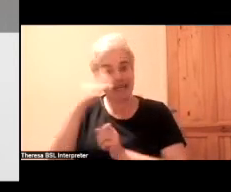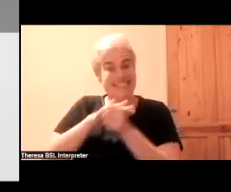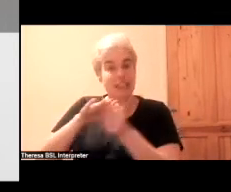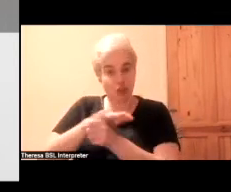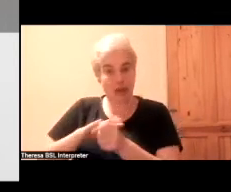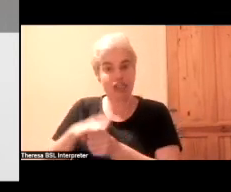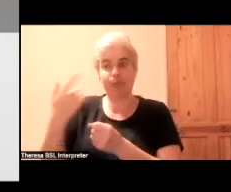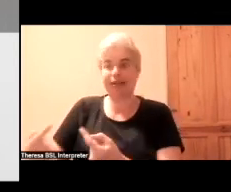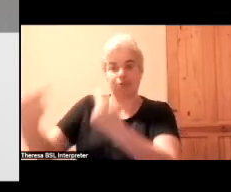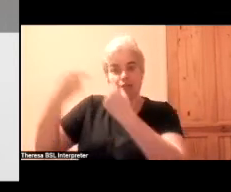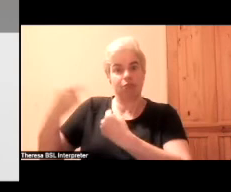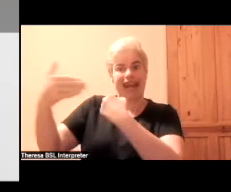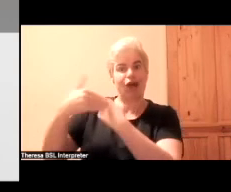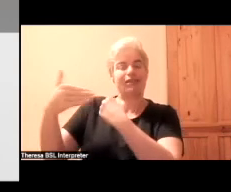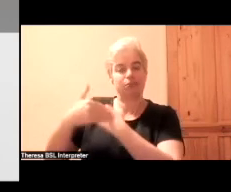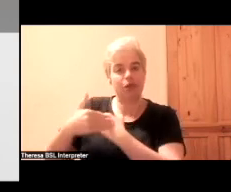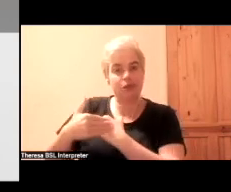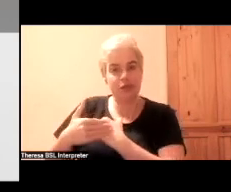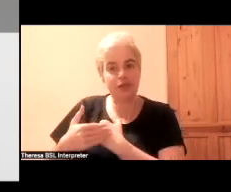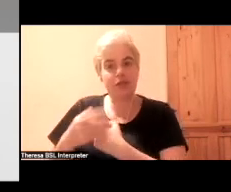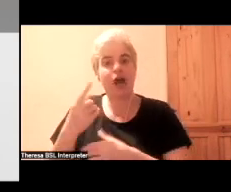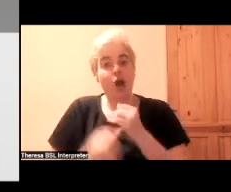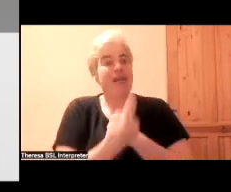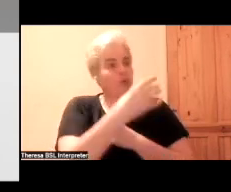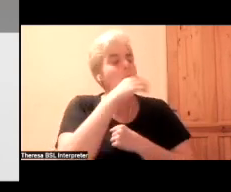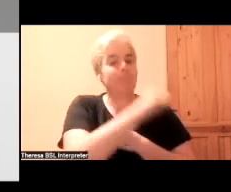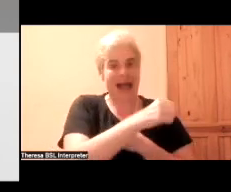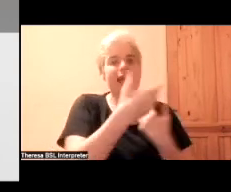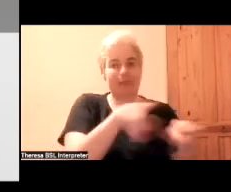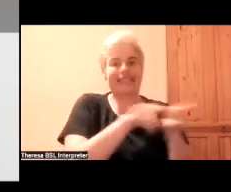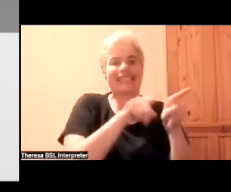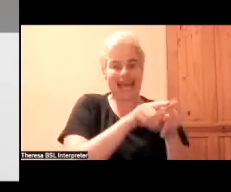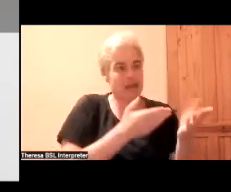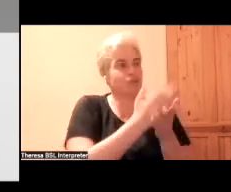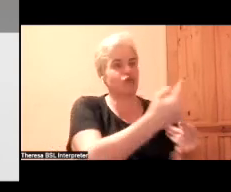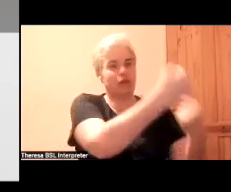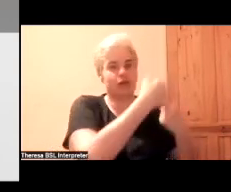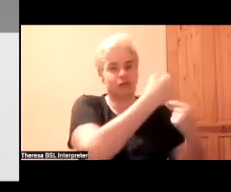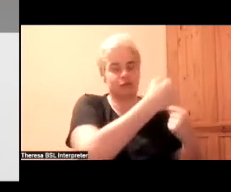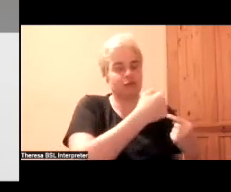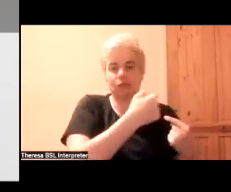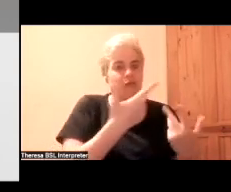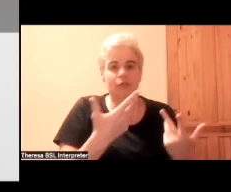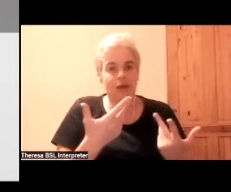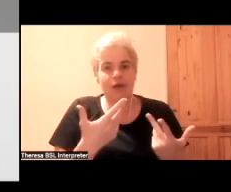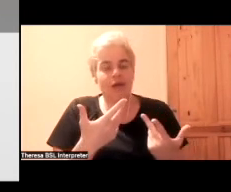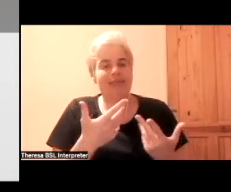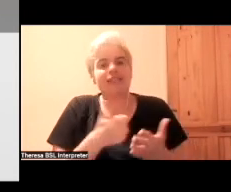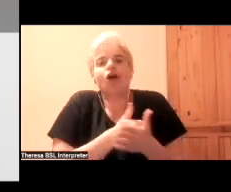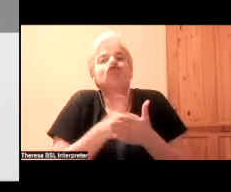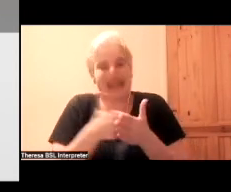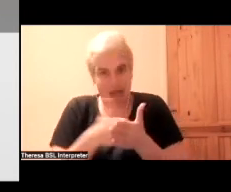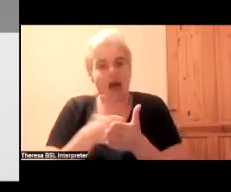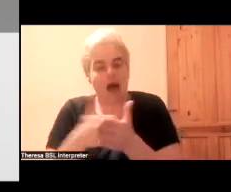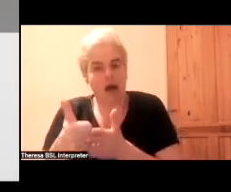of bullying and harassment, only one man did. And that is not unusual. One of the